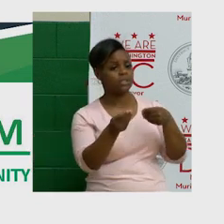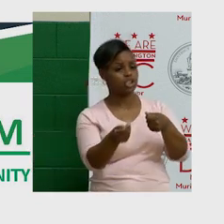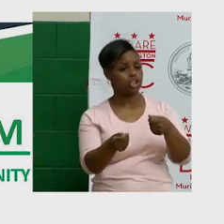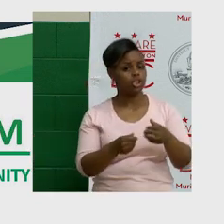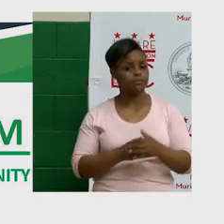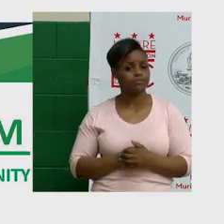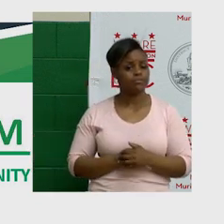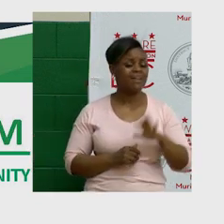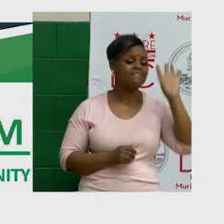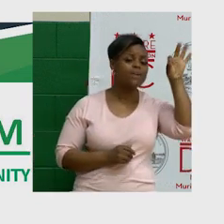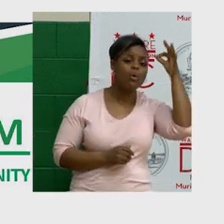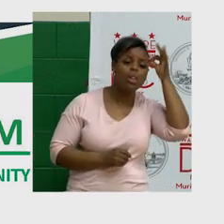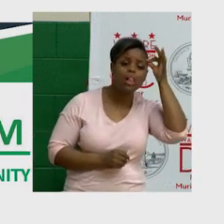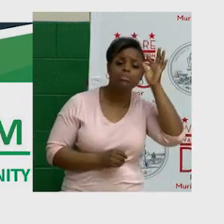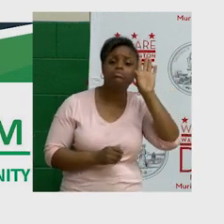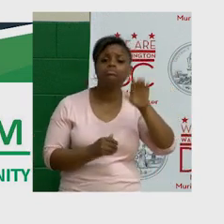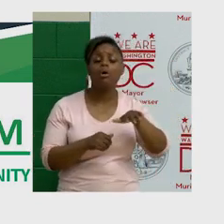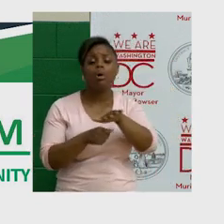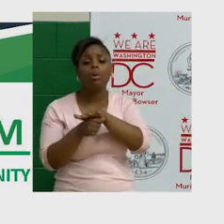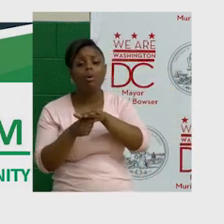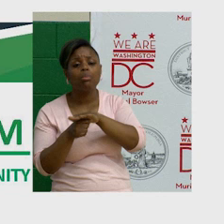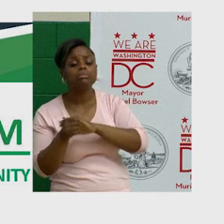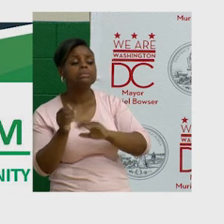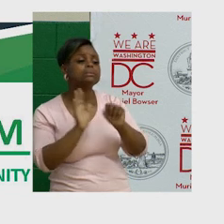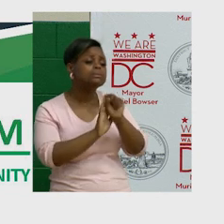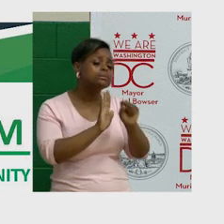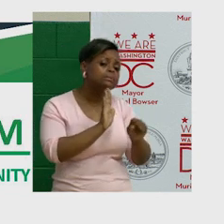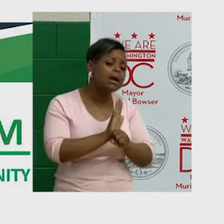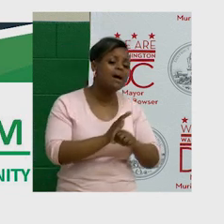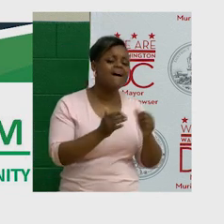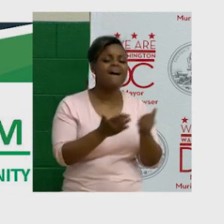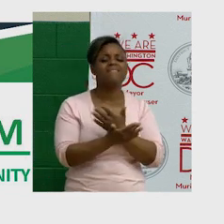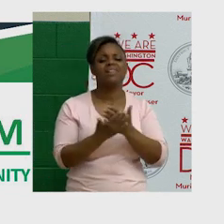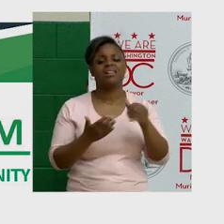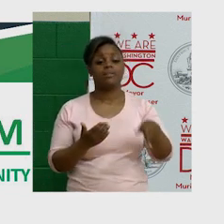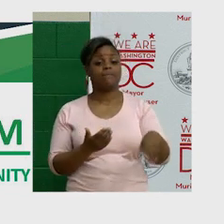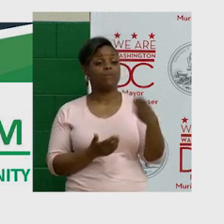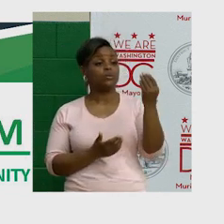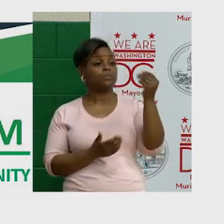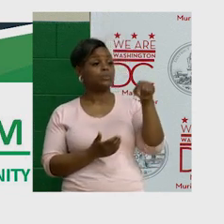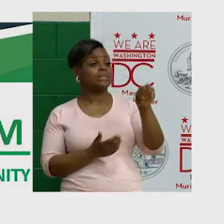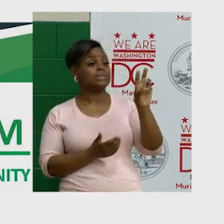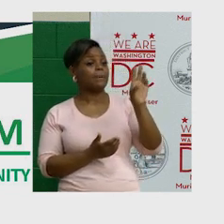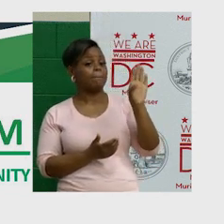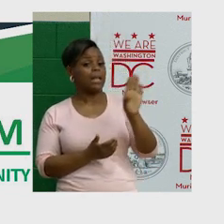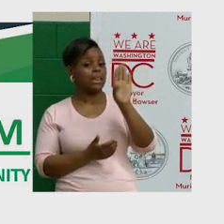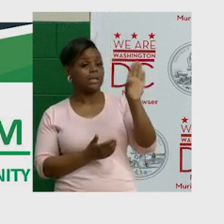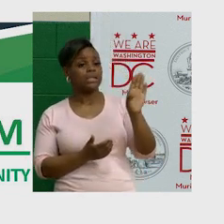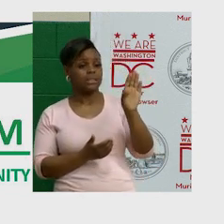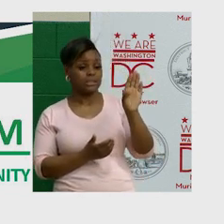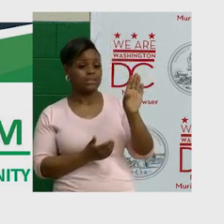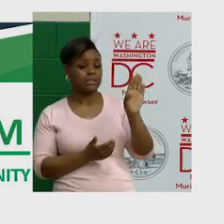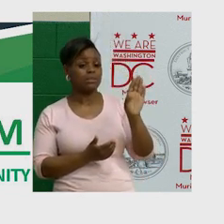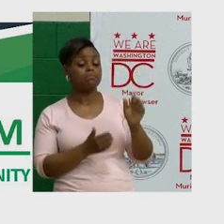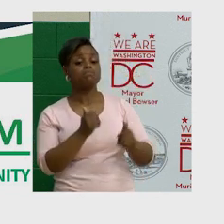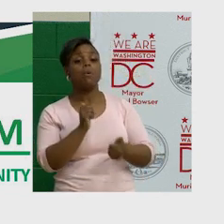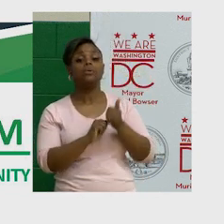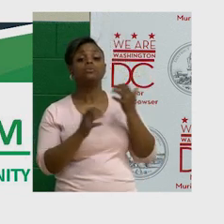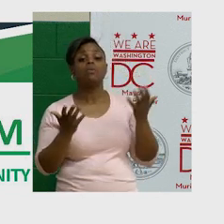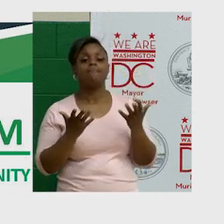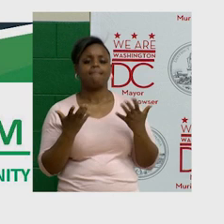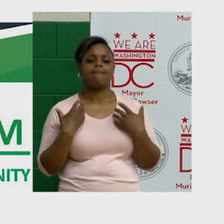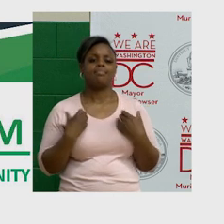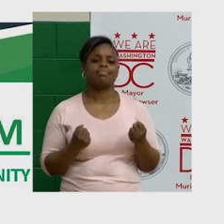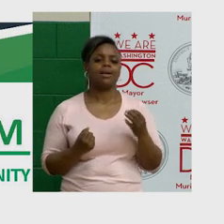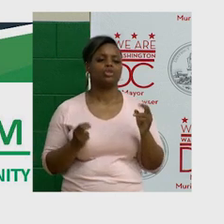local dollars, it's all the money we have in that $14.6 billion pot. So you can see the biggest share of those dollars goes to Health and Human